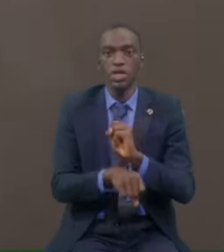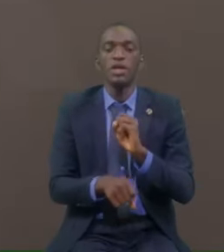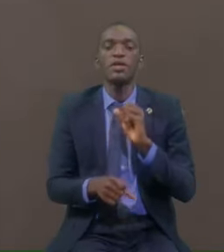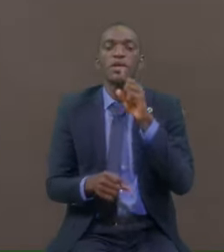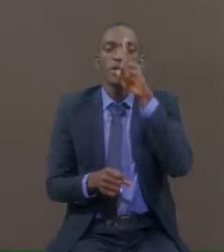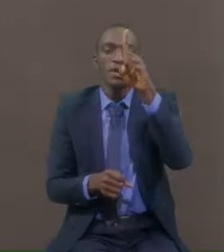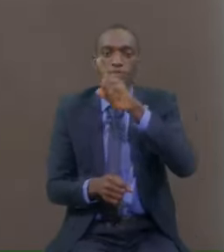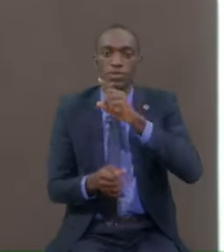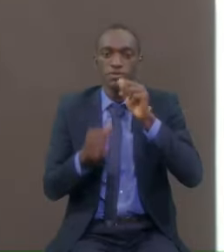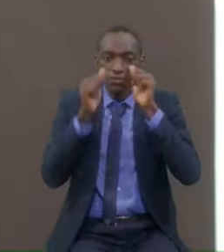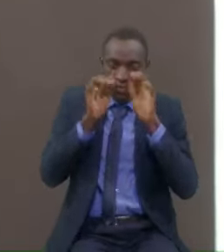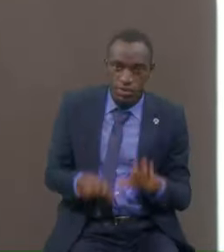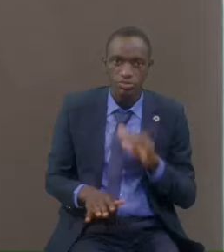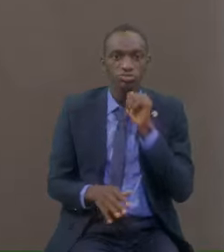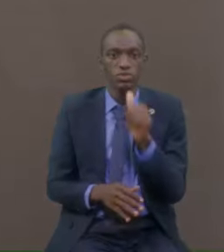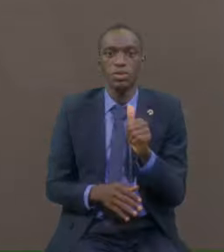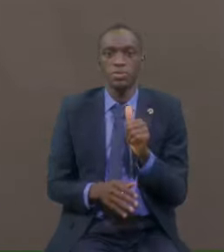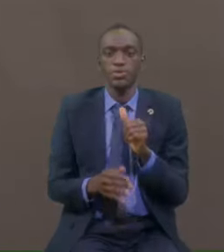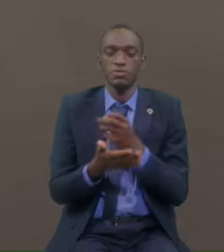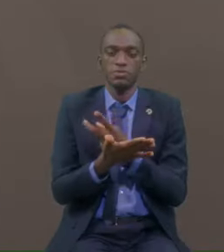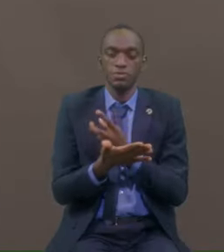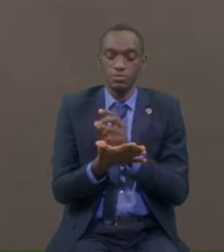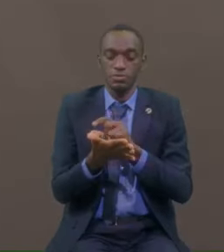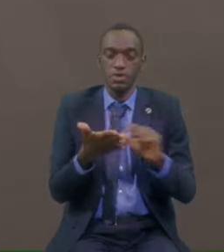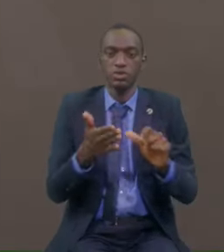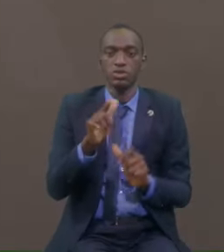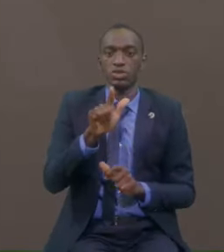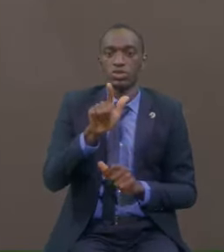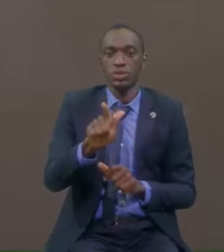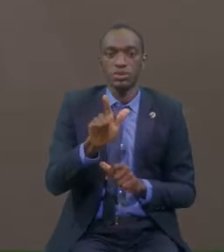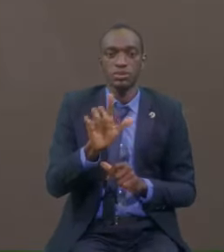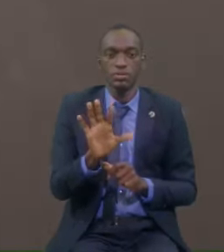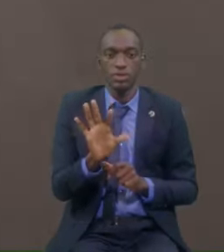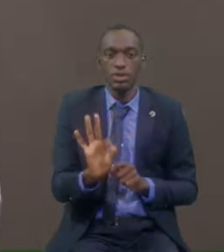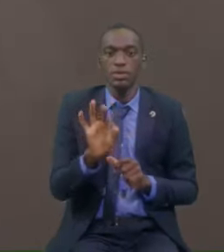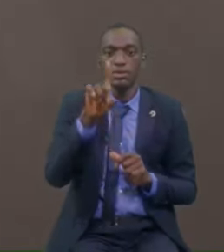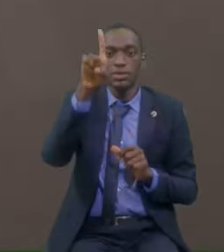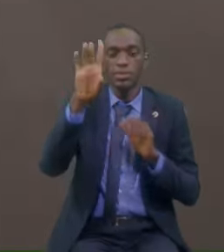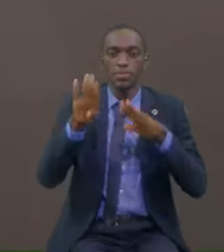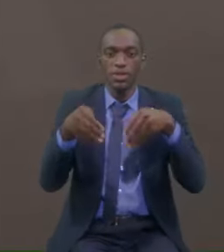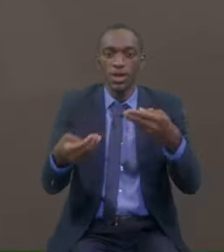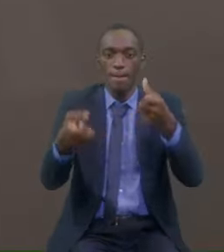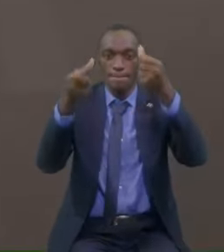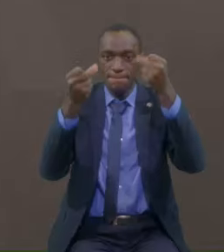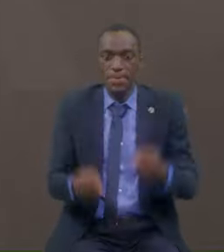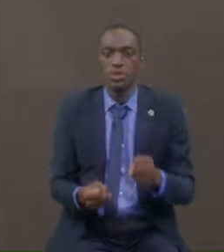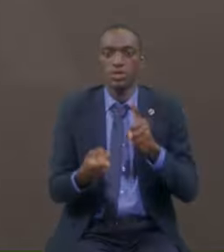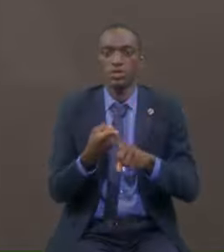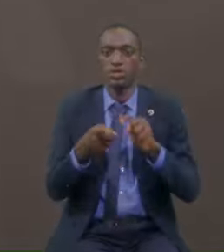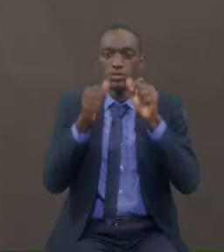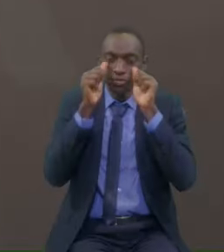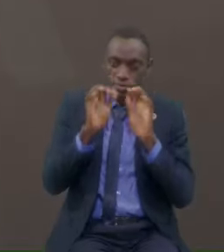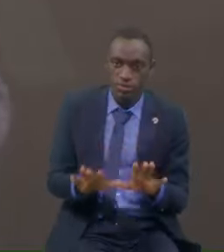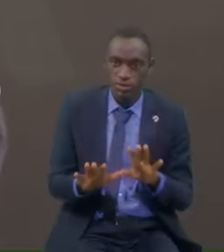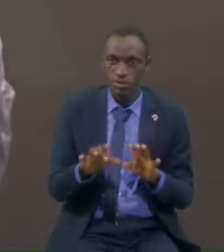it tells us he giveth power to the faint. Do you realize in verse 28, the word faint